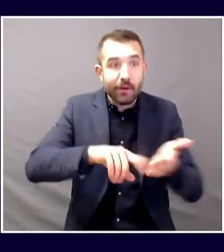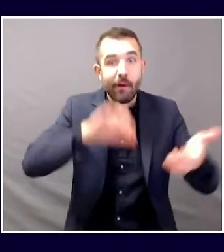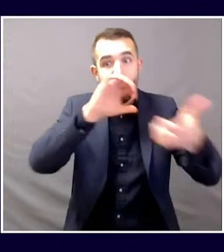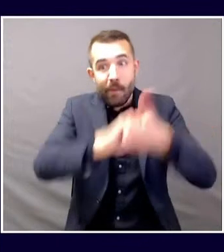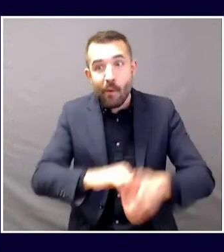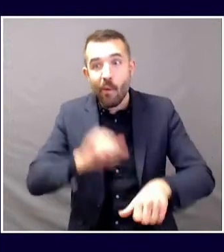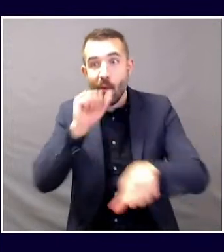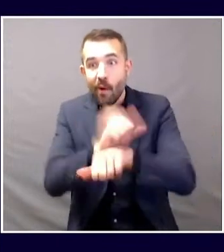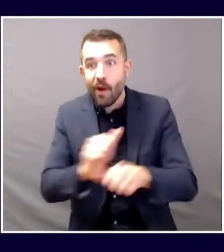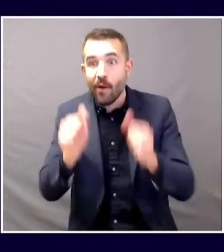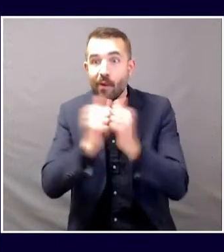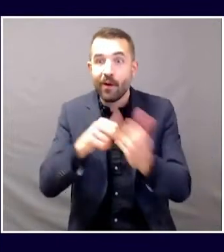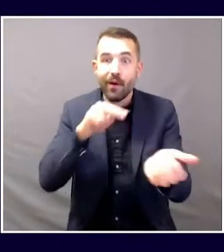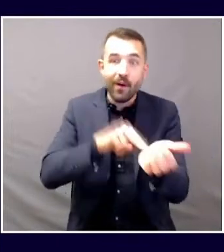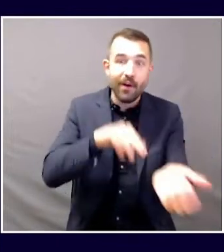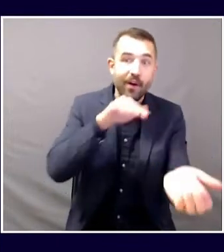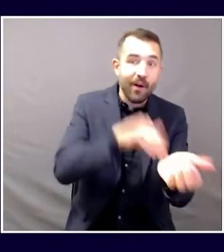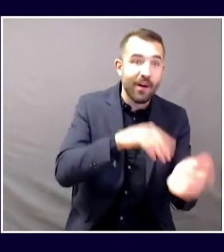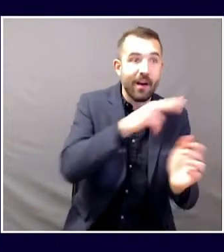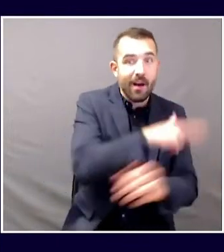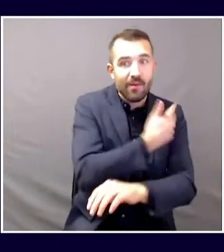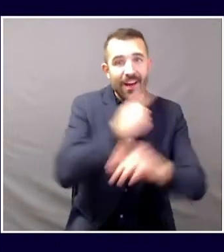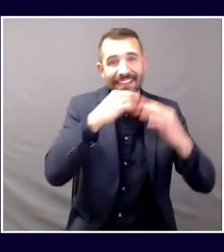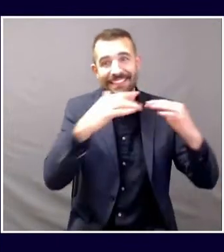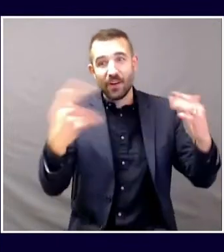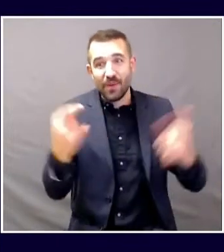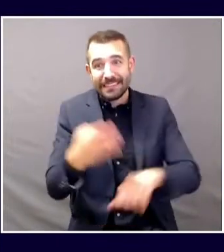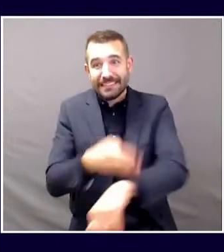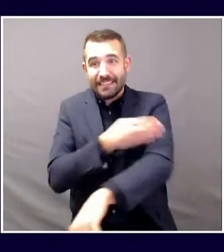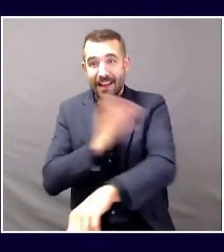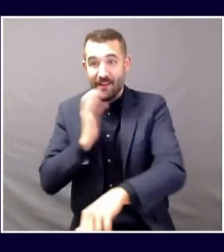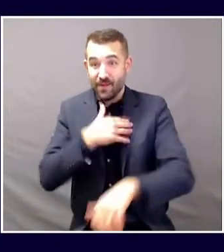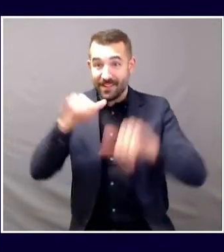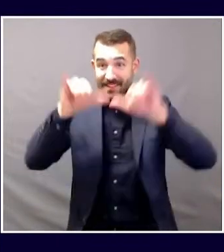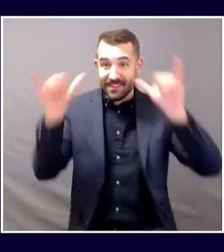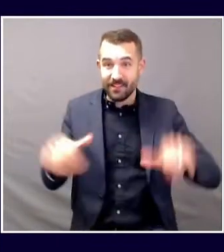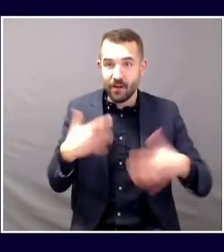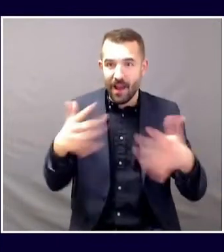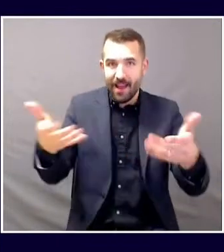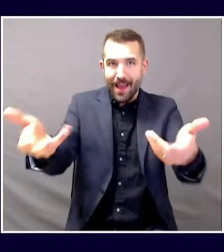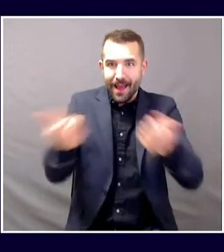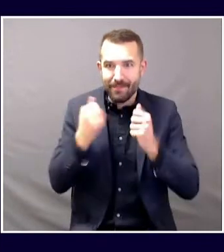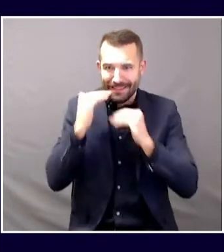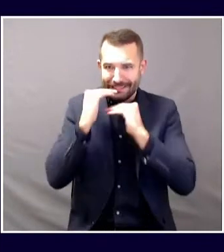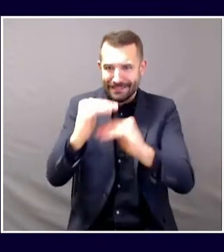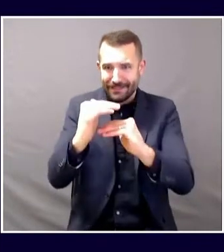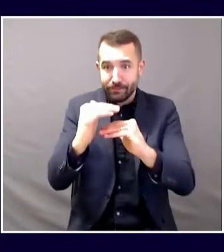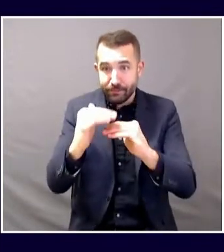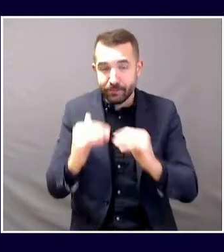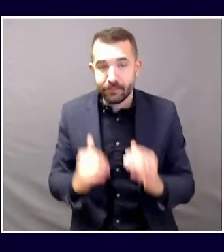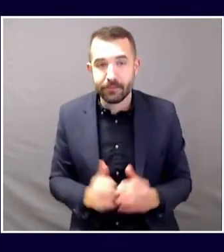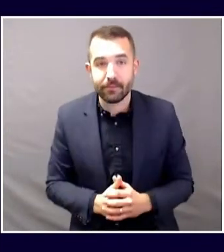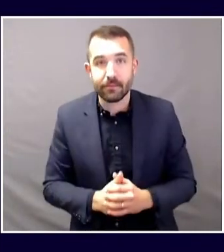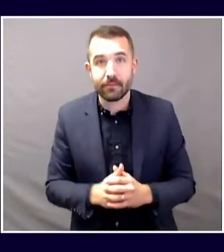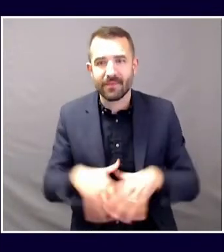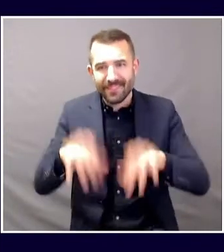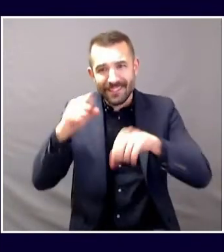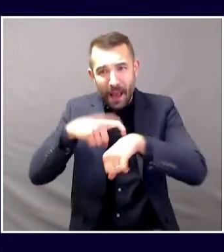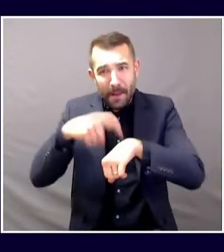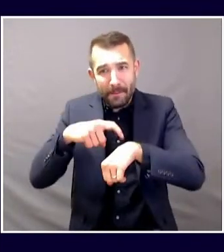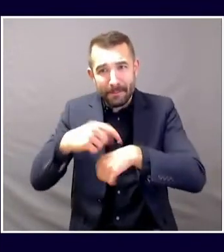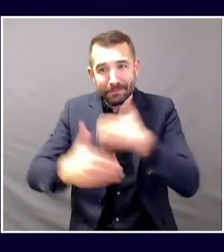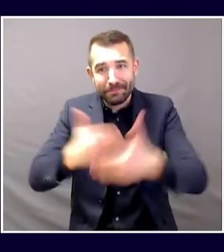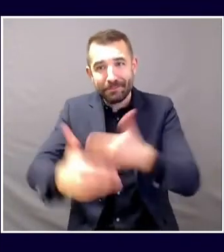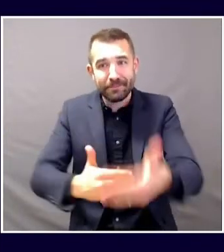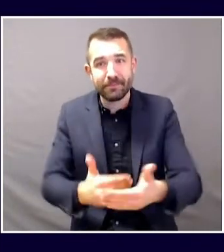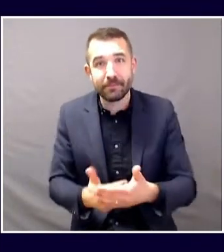we operate so that we can help get a lid on things. But these things take time. And right now, time is a luxury that none of